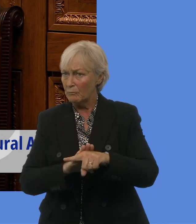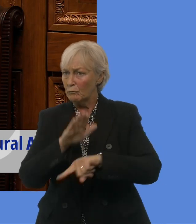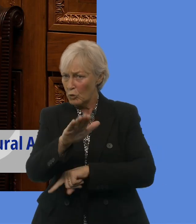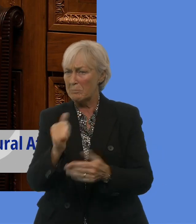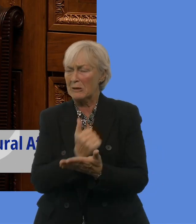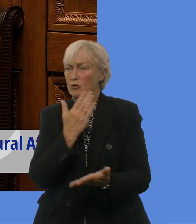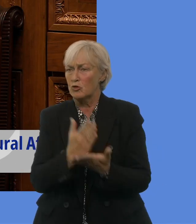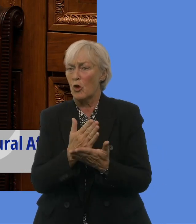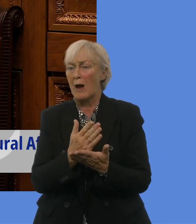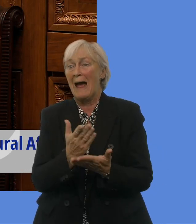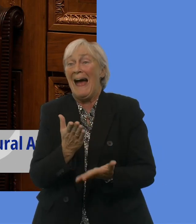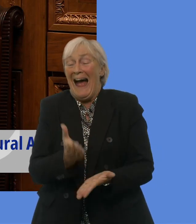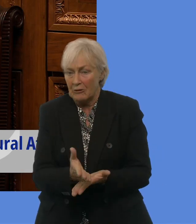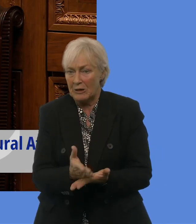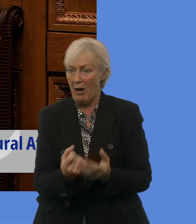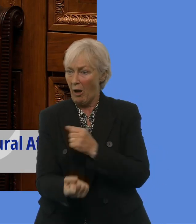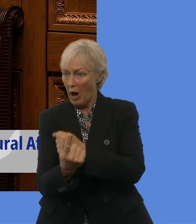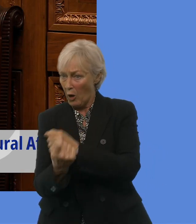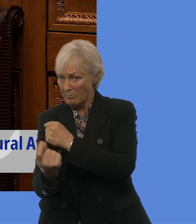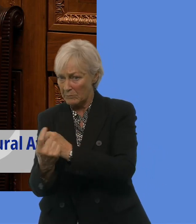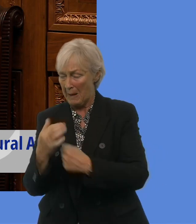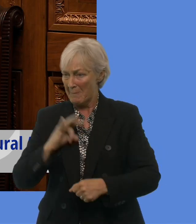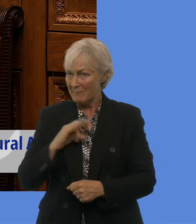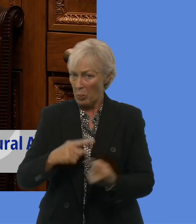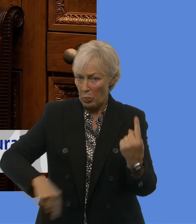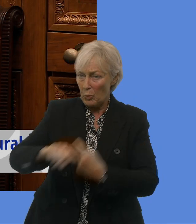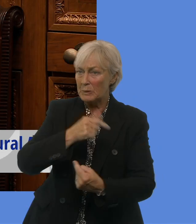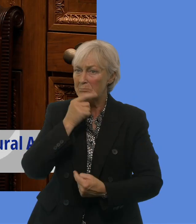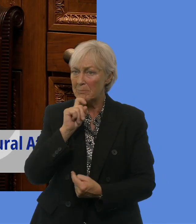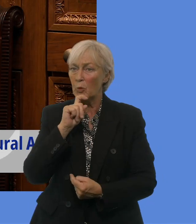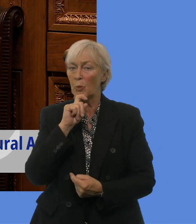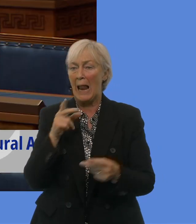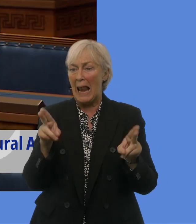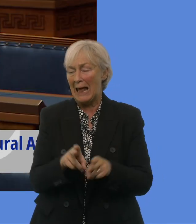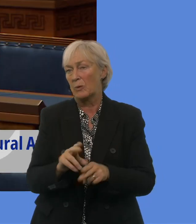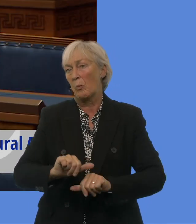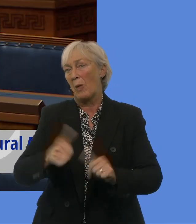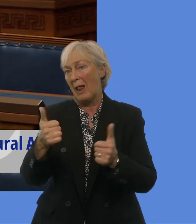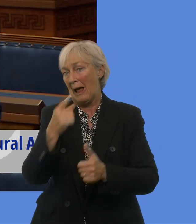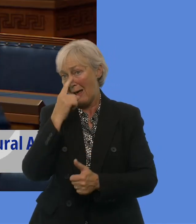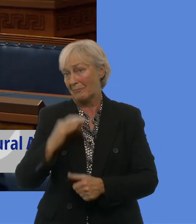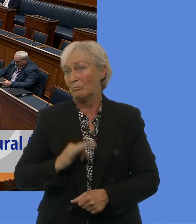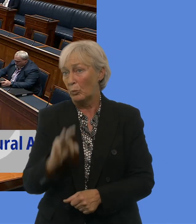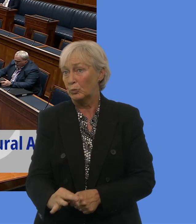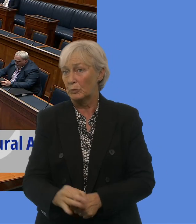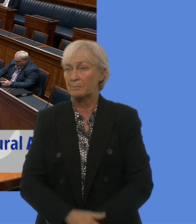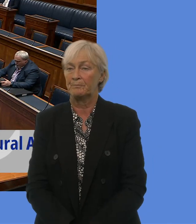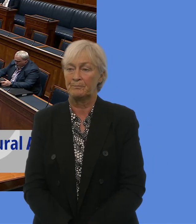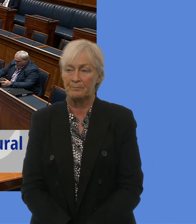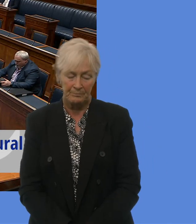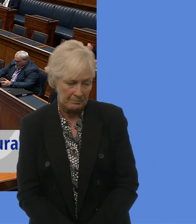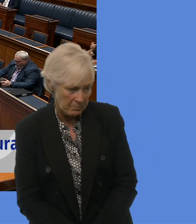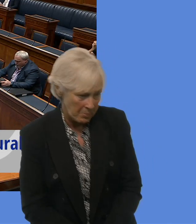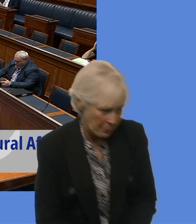to make sure that actually the outcomes are that it benefits rural areas and that people who are less well off, and I think it's important we do that. Patsy